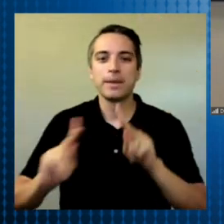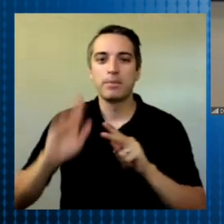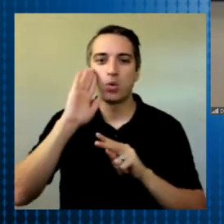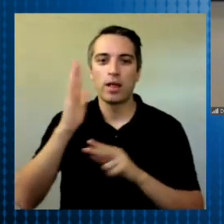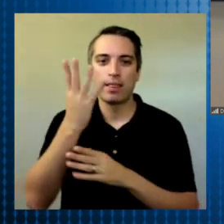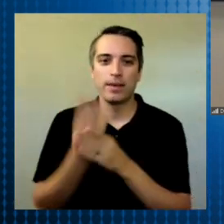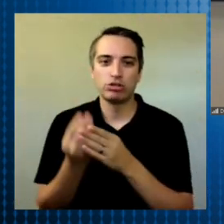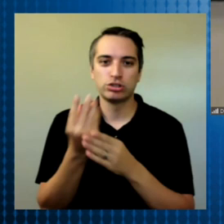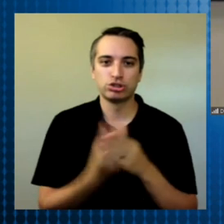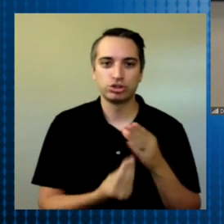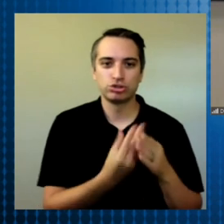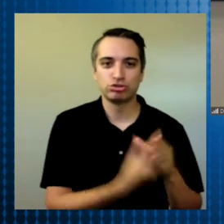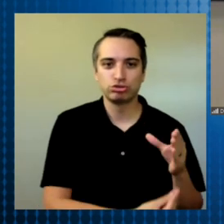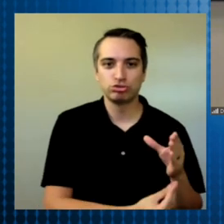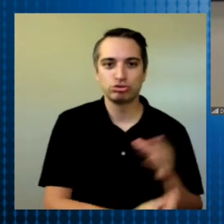And